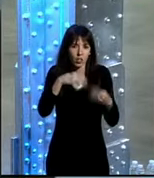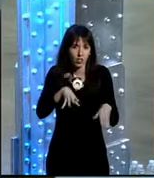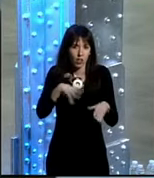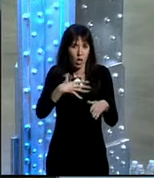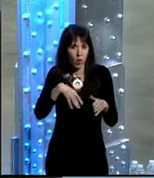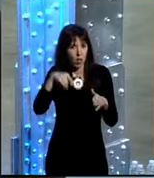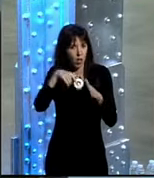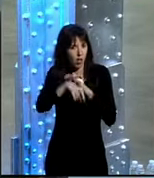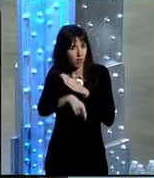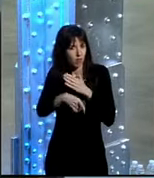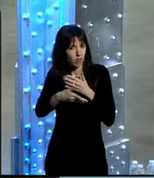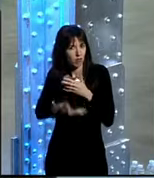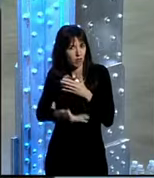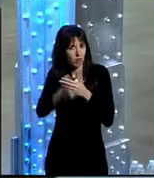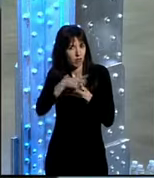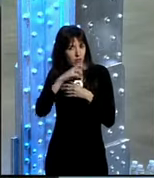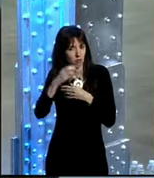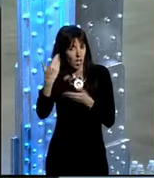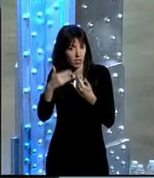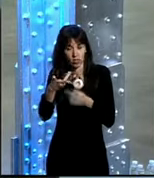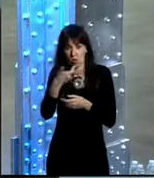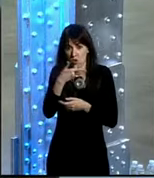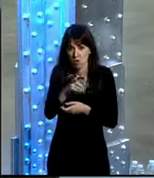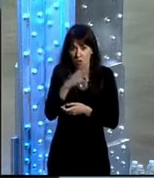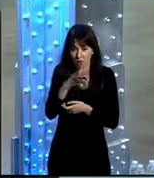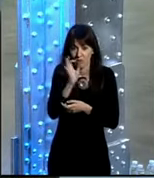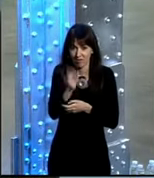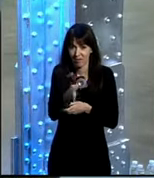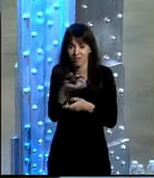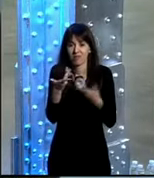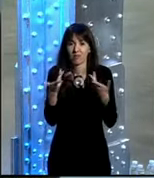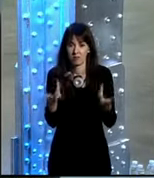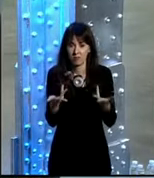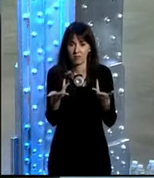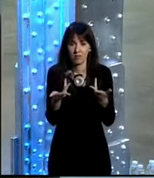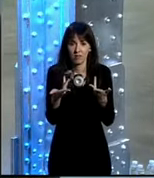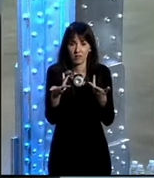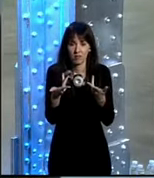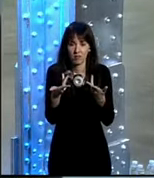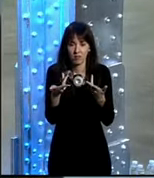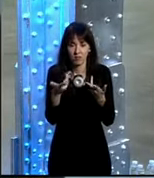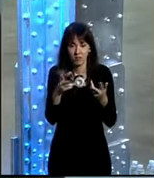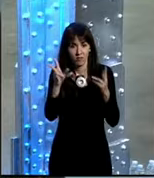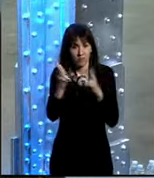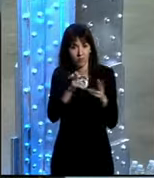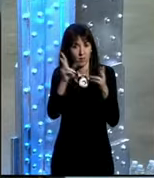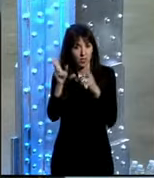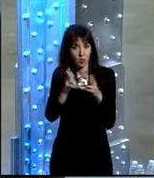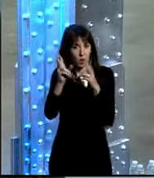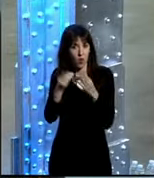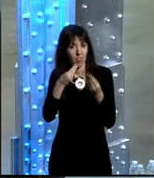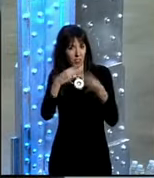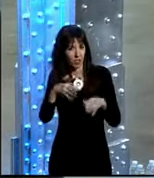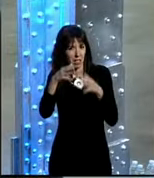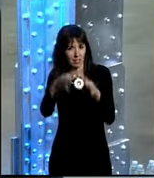different tools to give to take the stories to depths that were unknown before these technologies, because